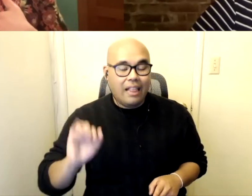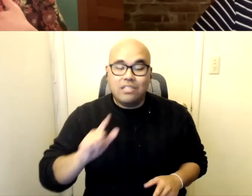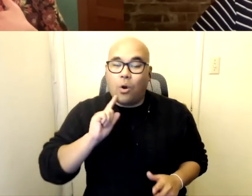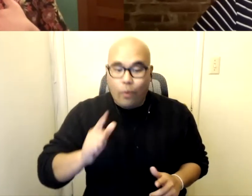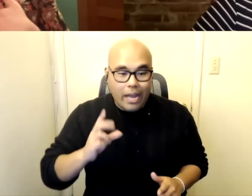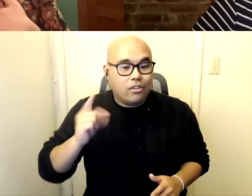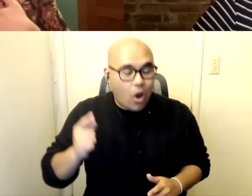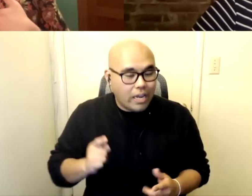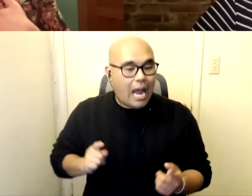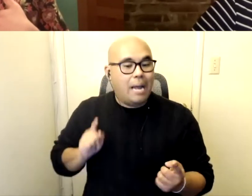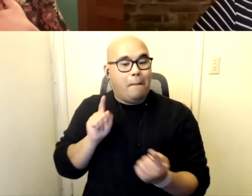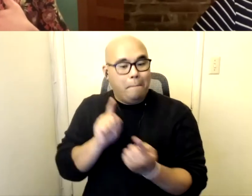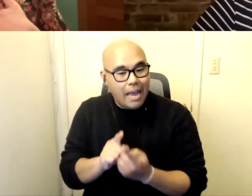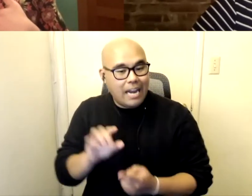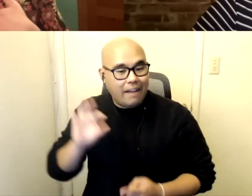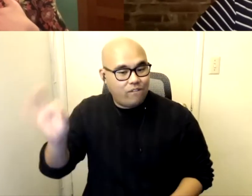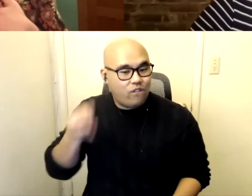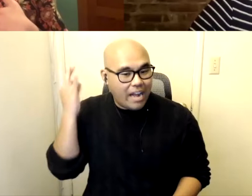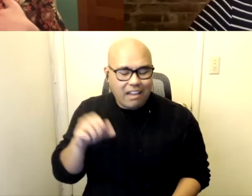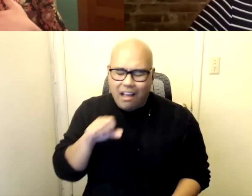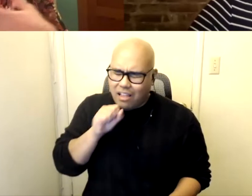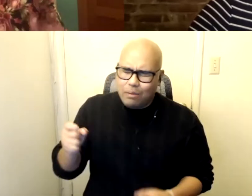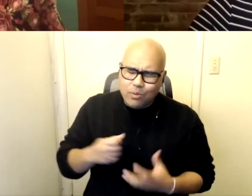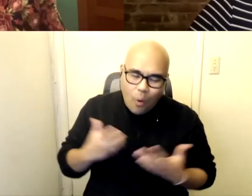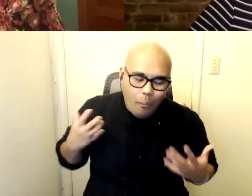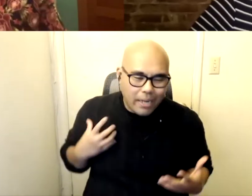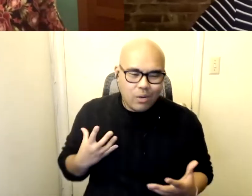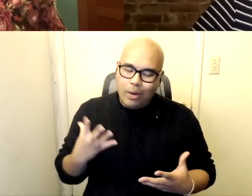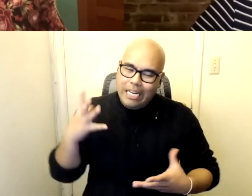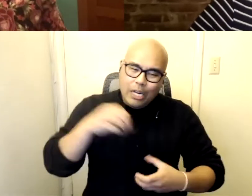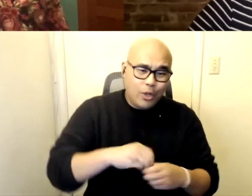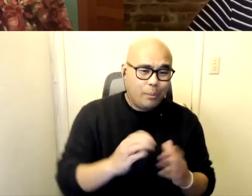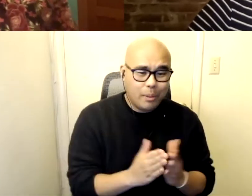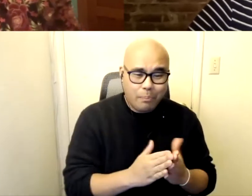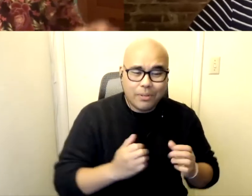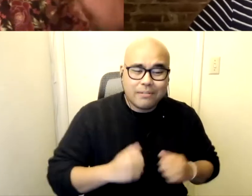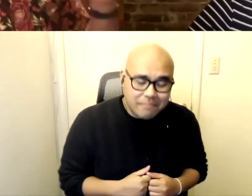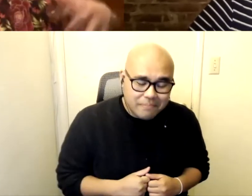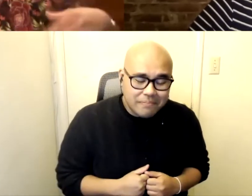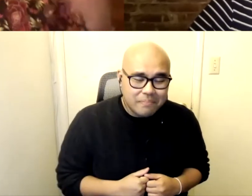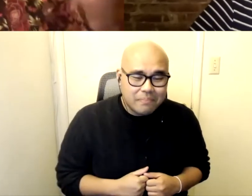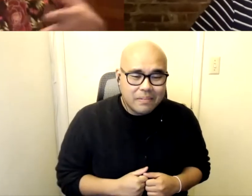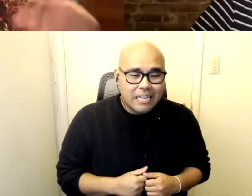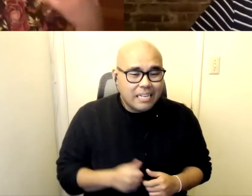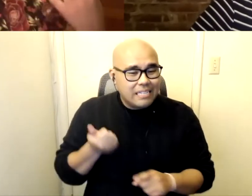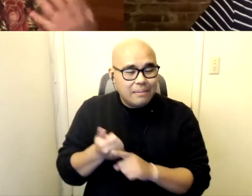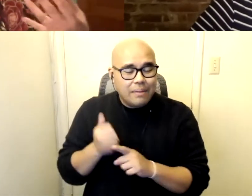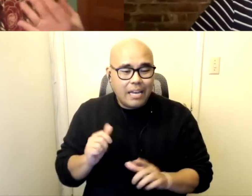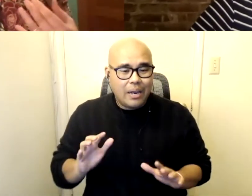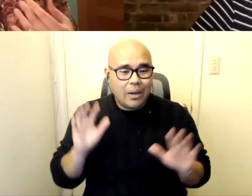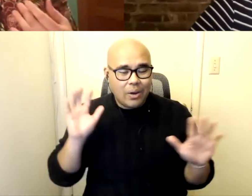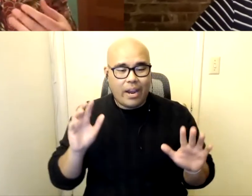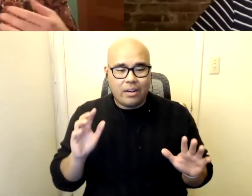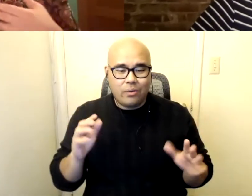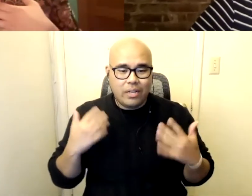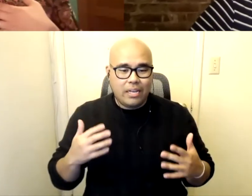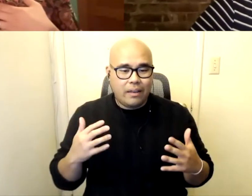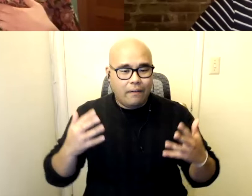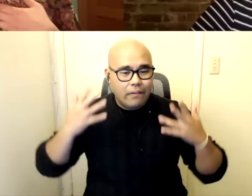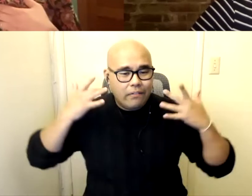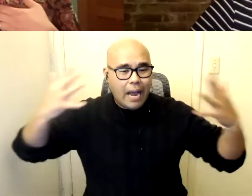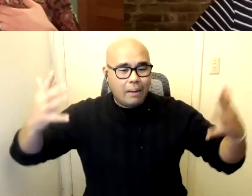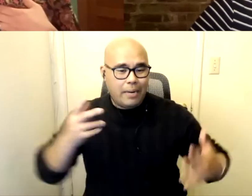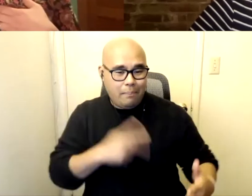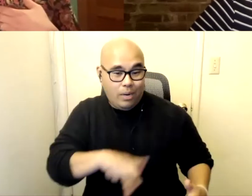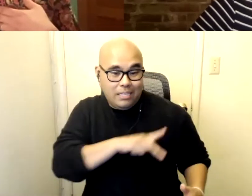in France and just liked him so much I wanted to put him into the book. He had this great sort of like really vibrant personality that I think I tried